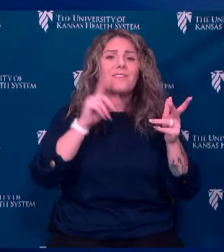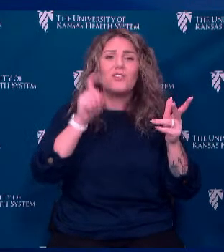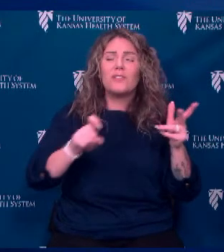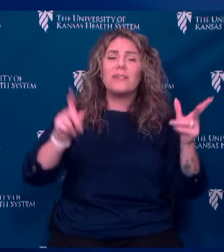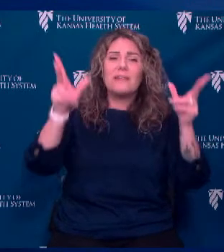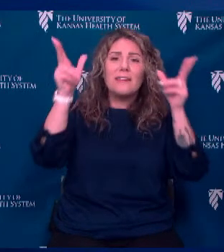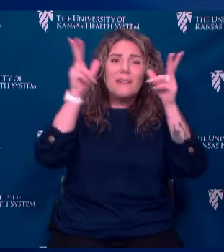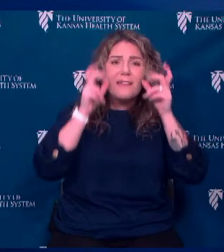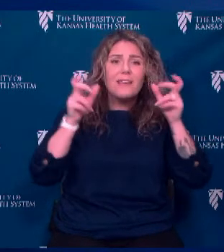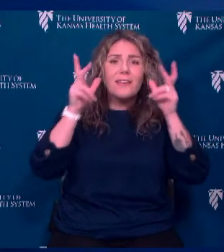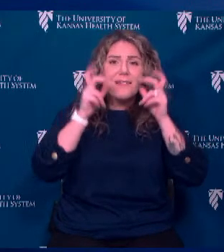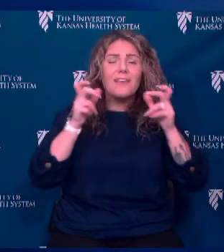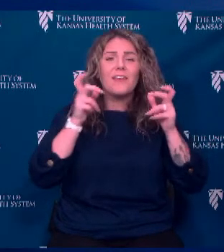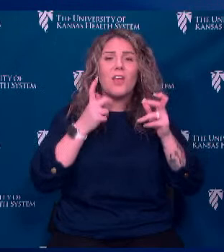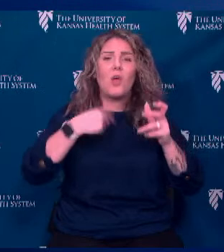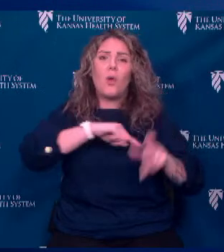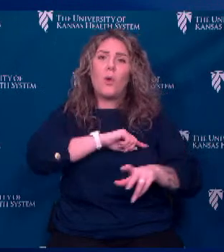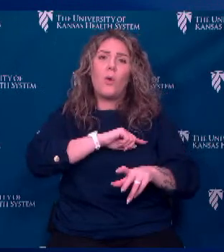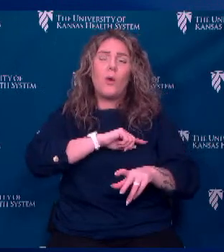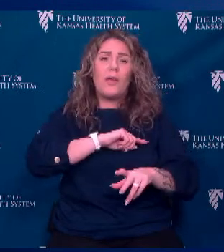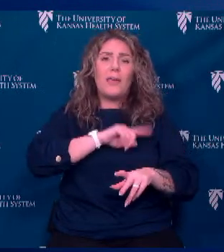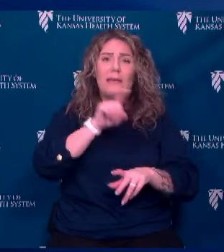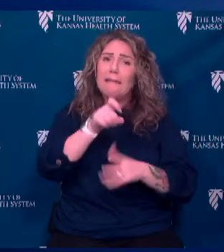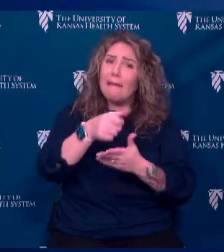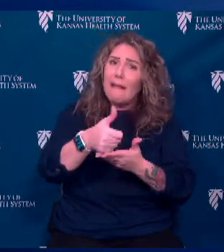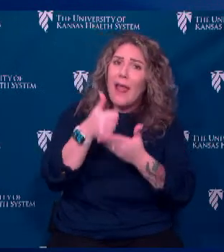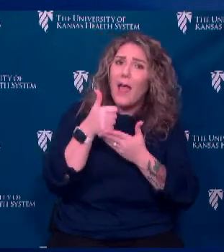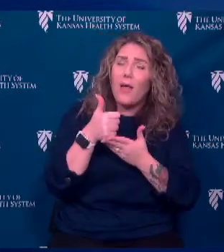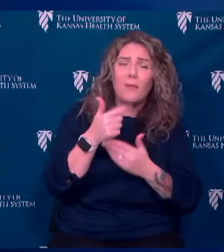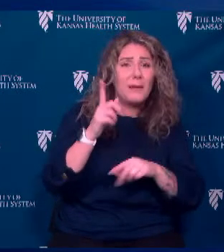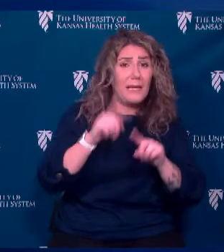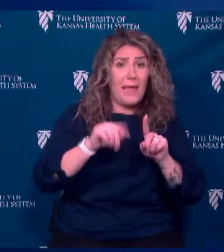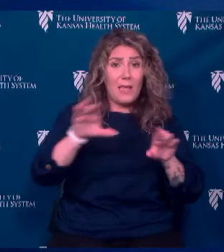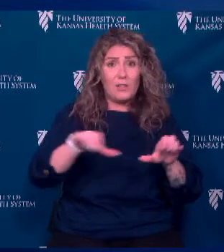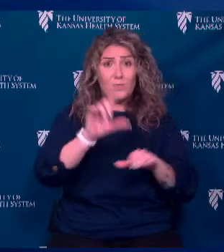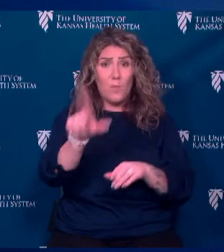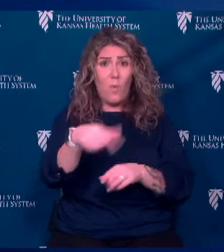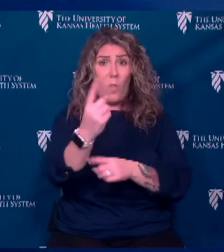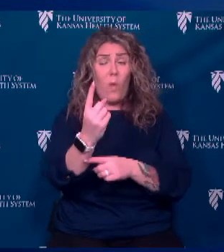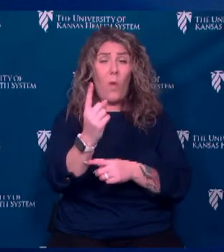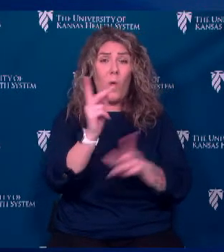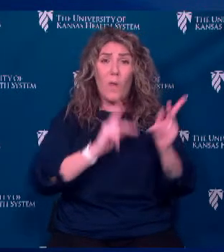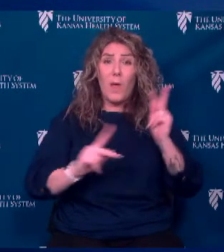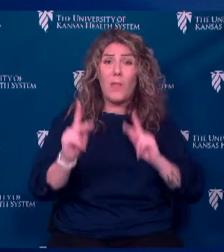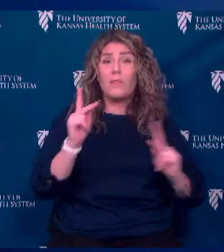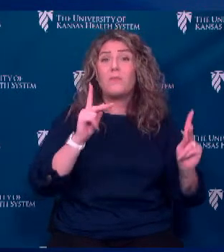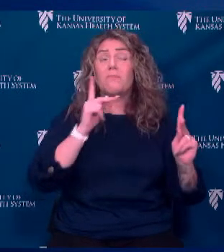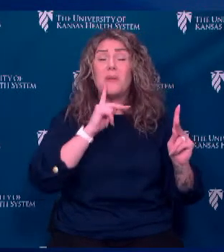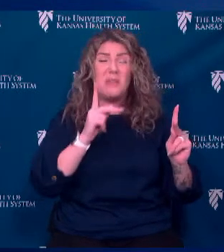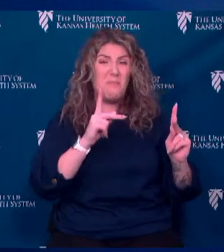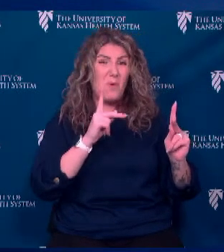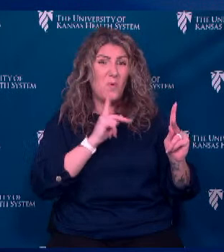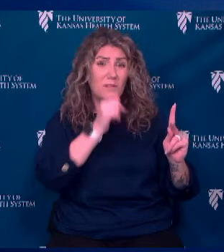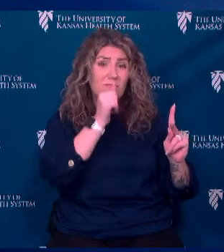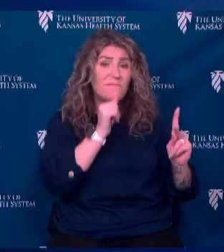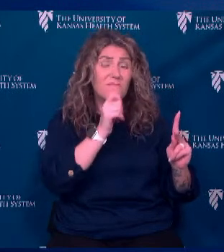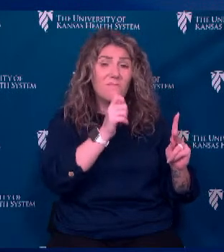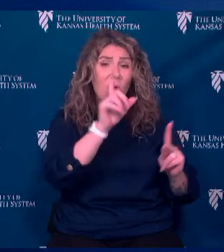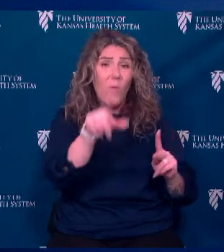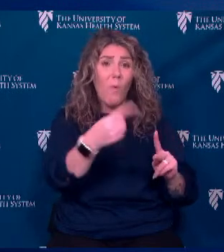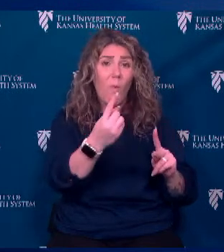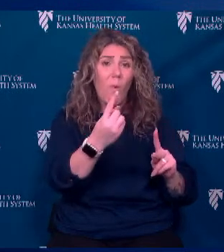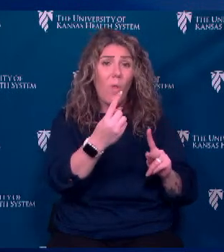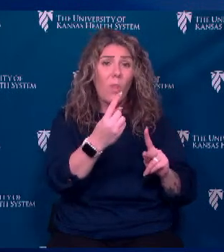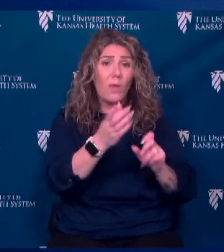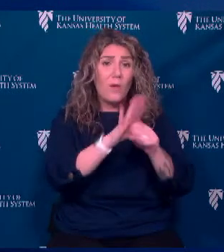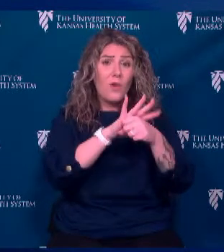for help when we need them. We can't do it alone, and the people who pay the price are not just the COVID patients, it's